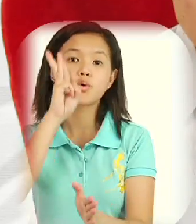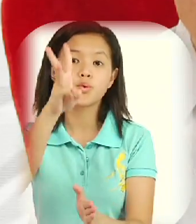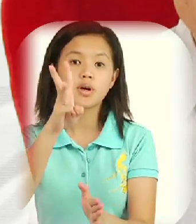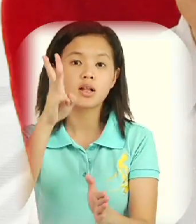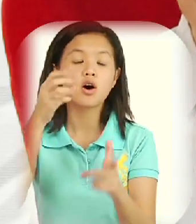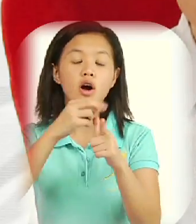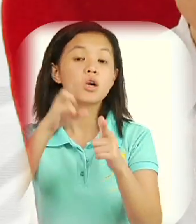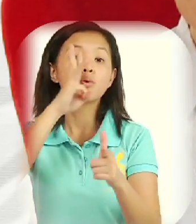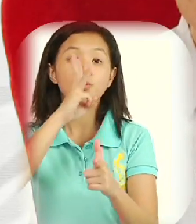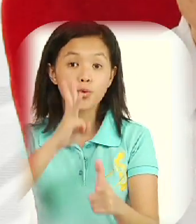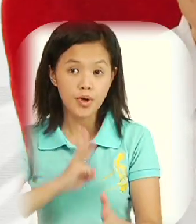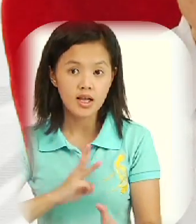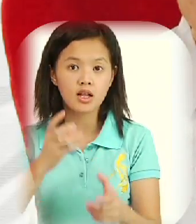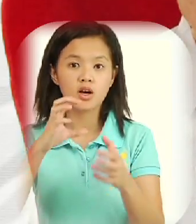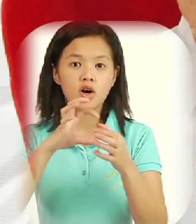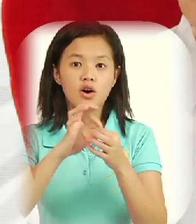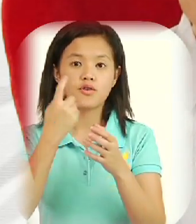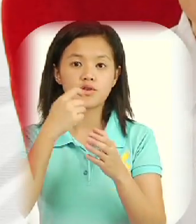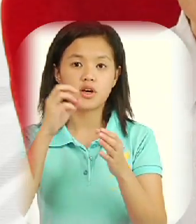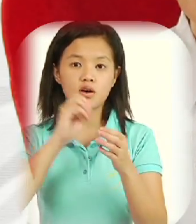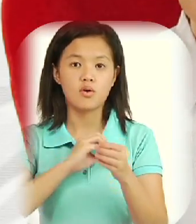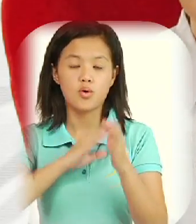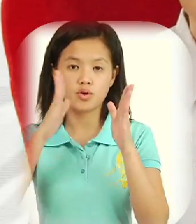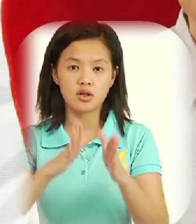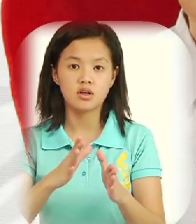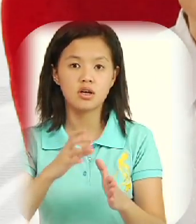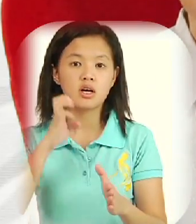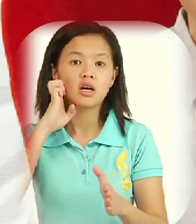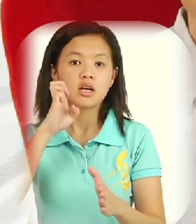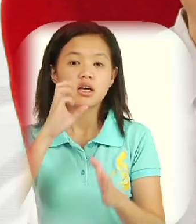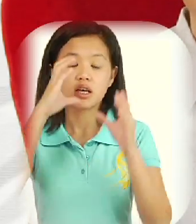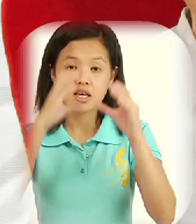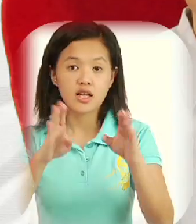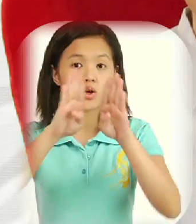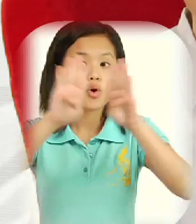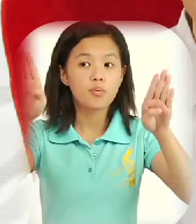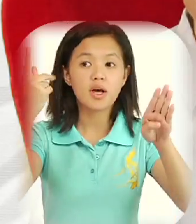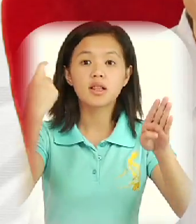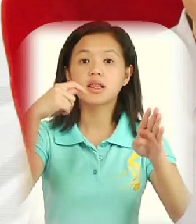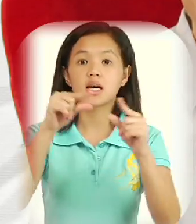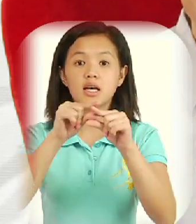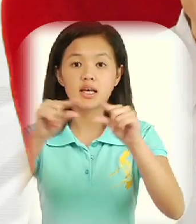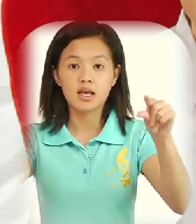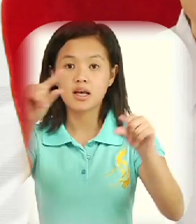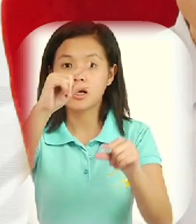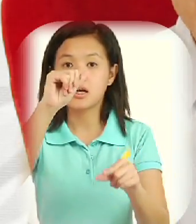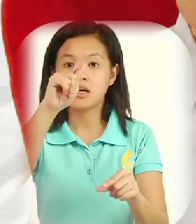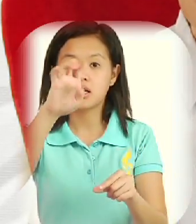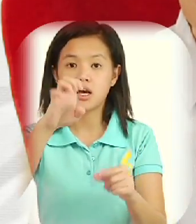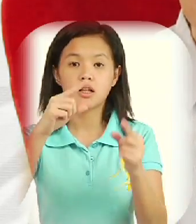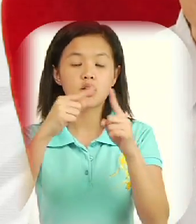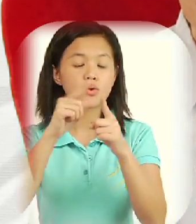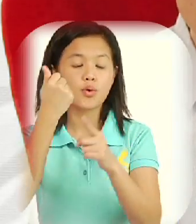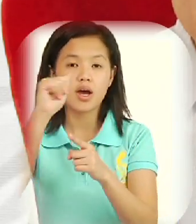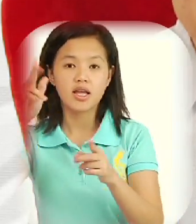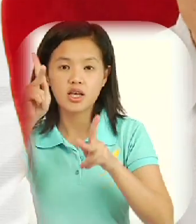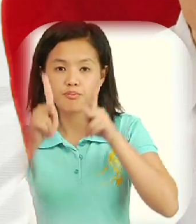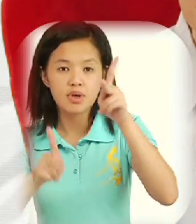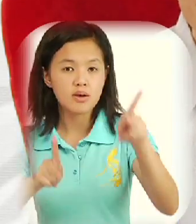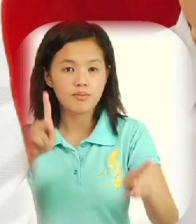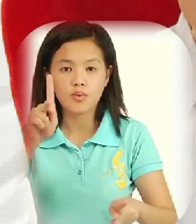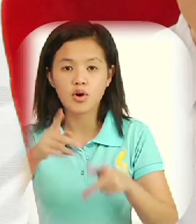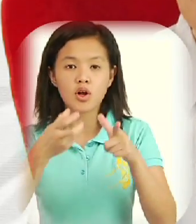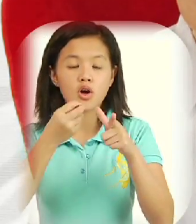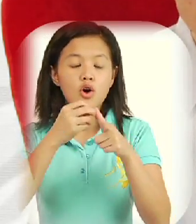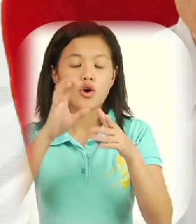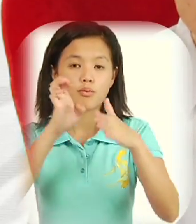will of the owner. He is the person who can open the gate to any people, any